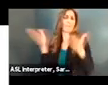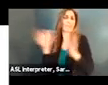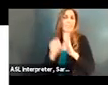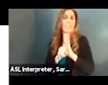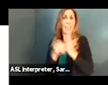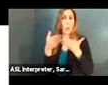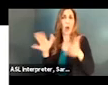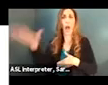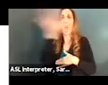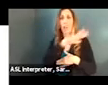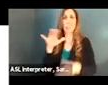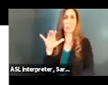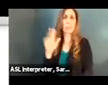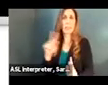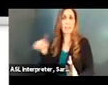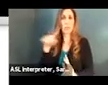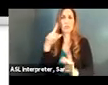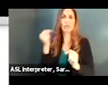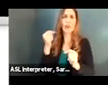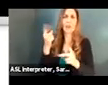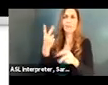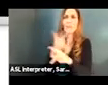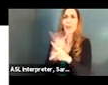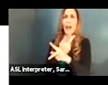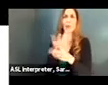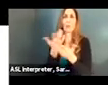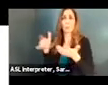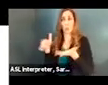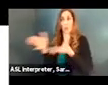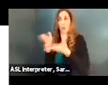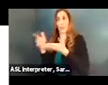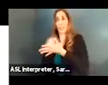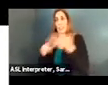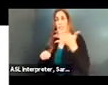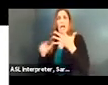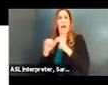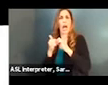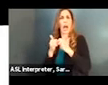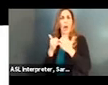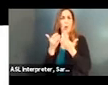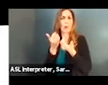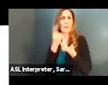to figure out what's the best way to get these services for everybody.